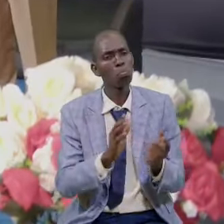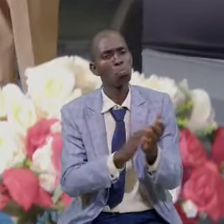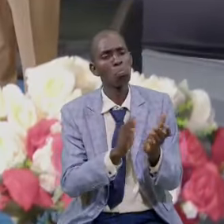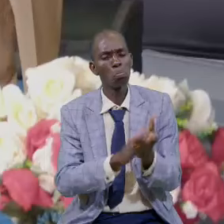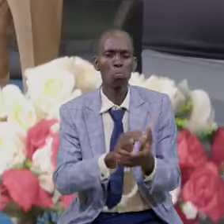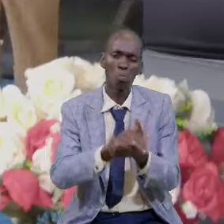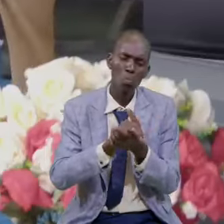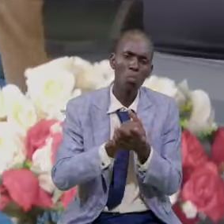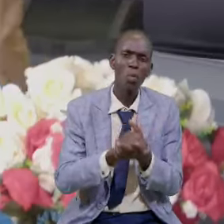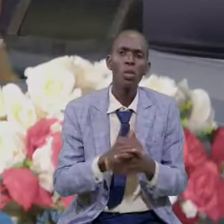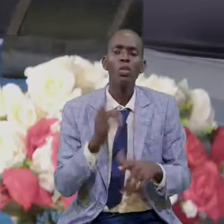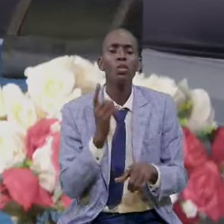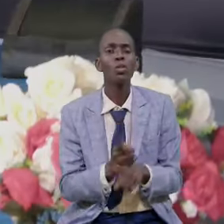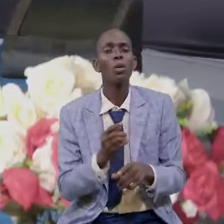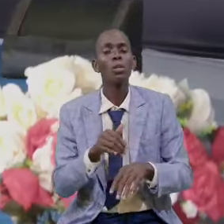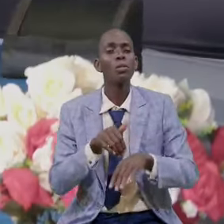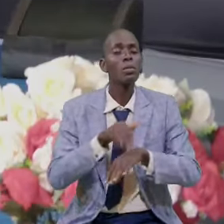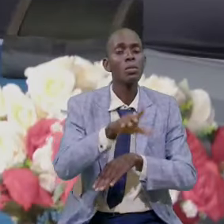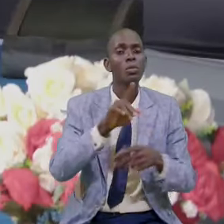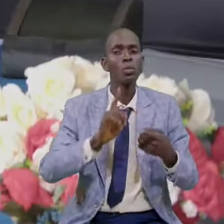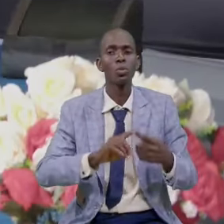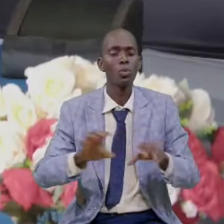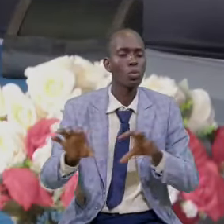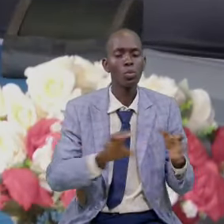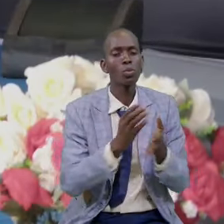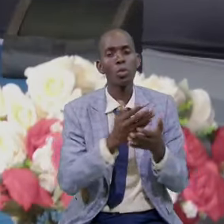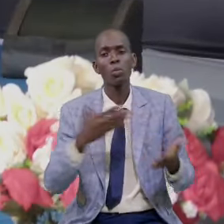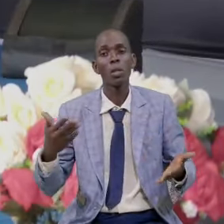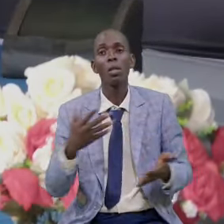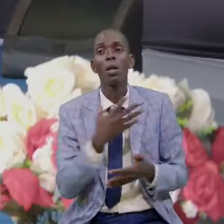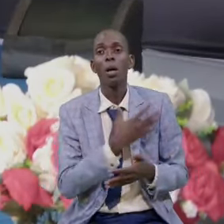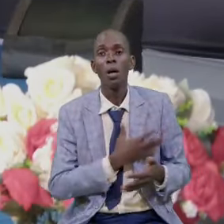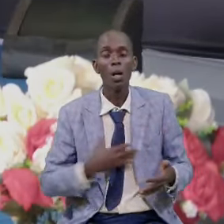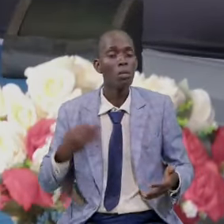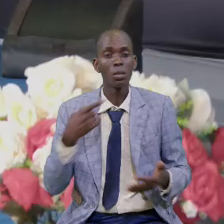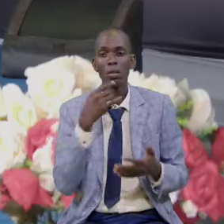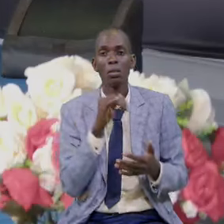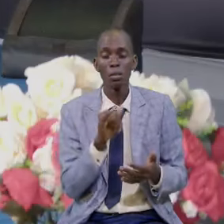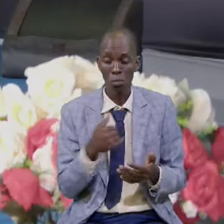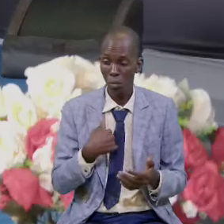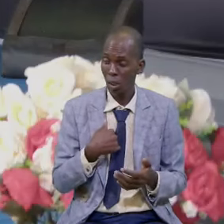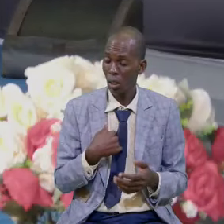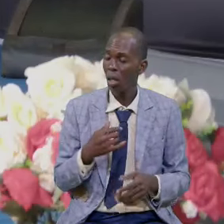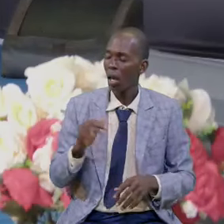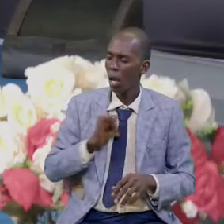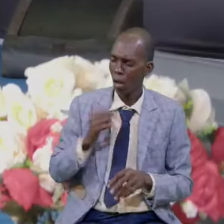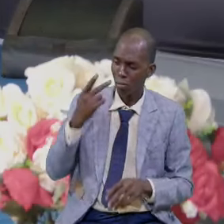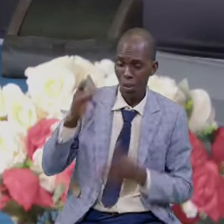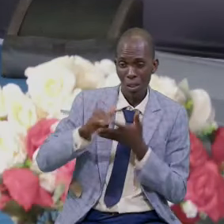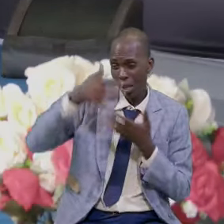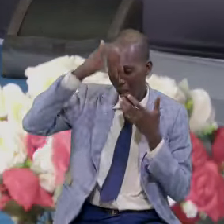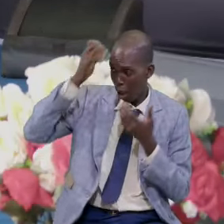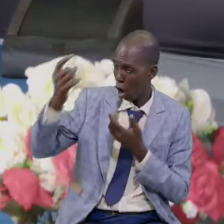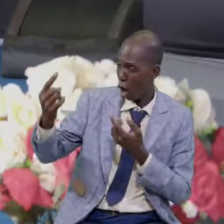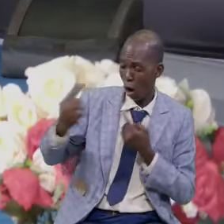your life in your hand. And he said, I took him up, I tore him with my bare hand, without